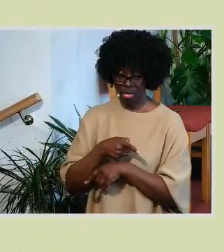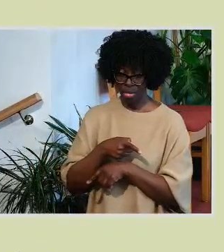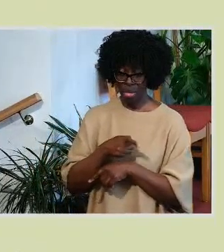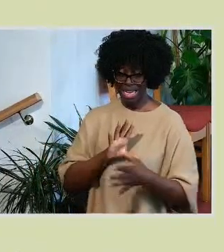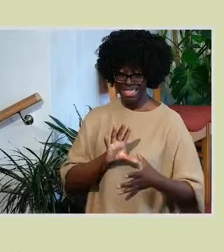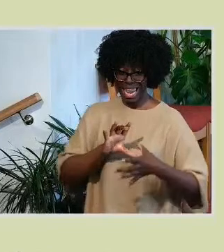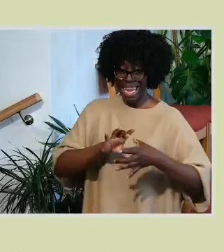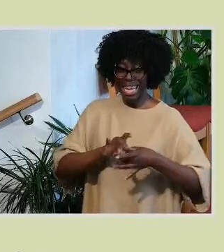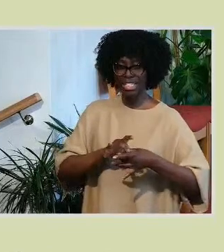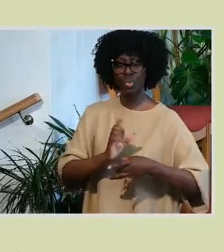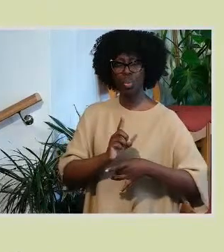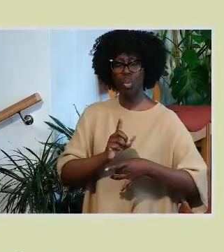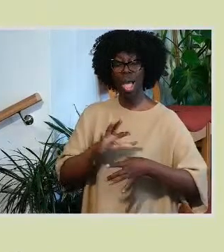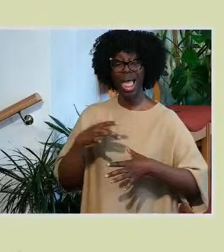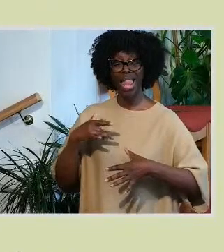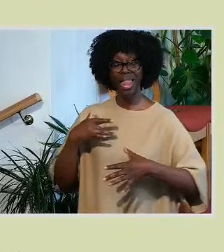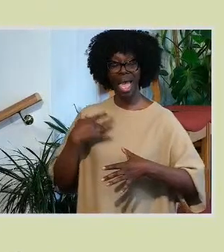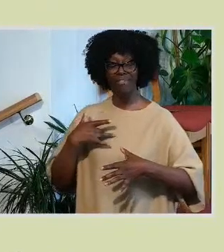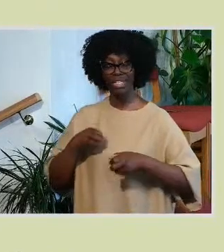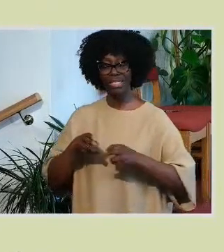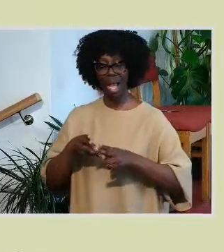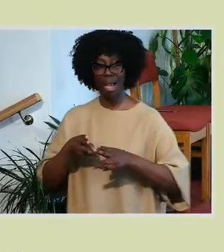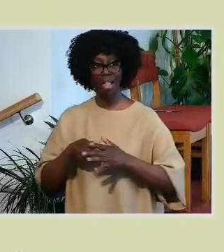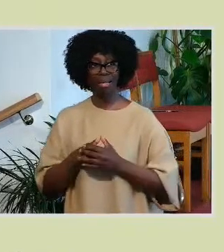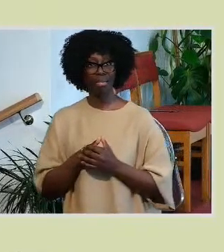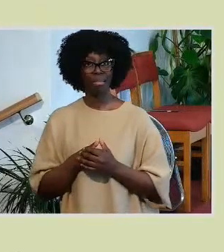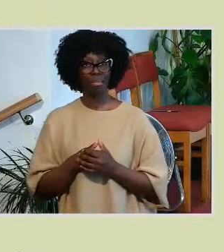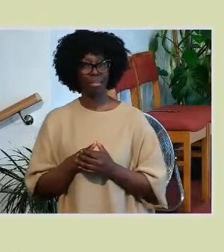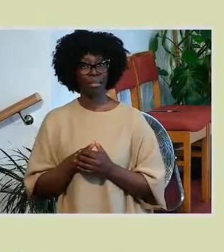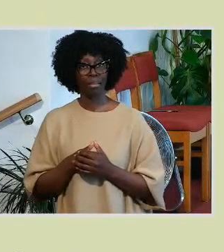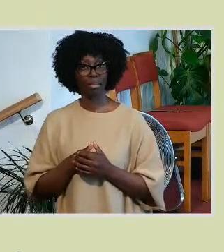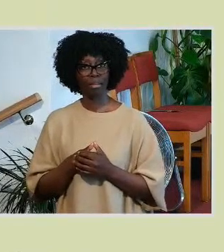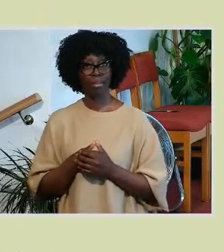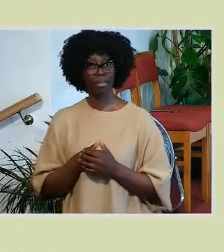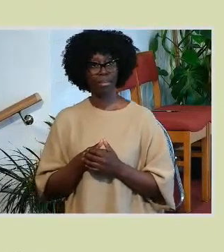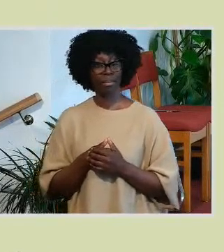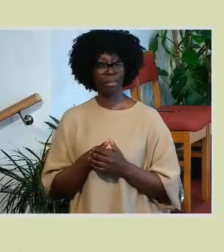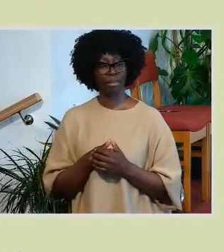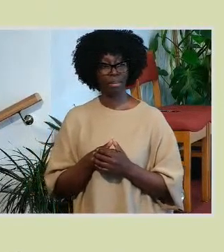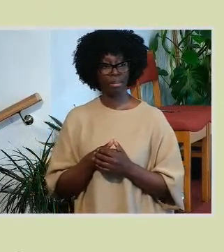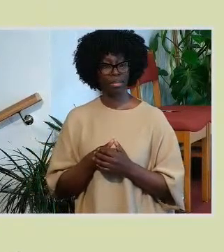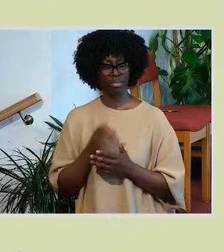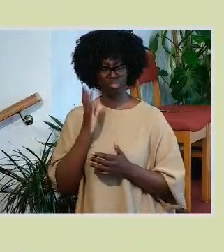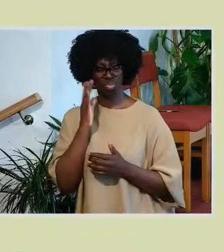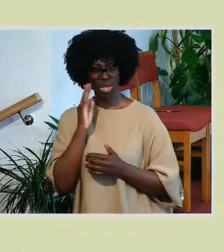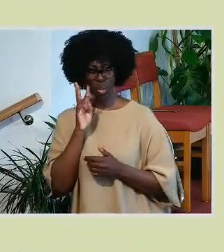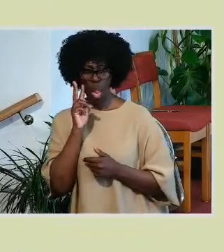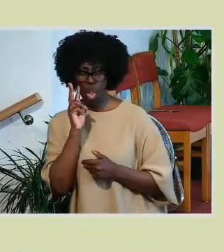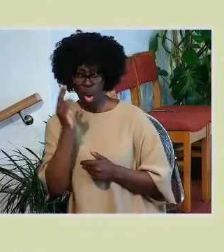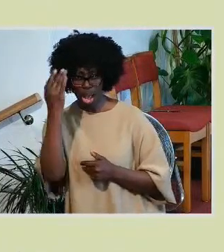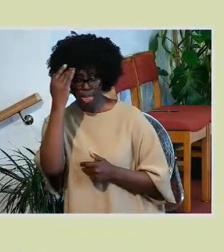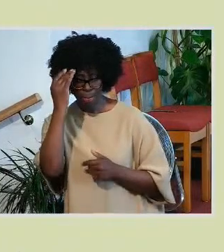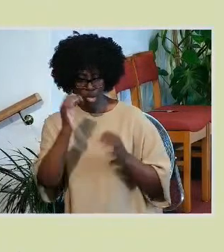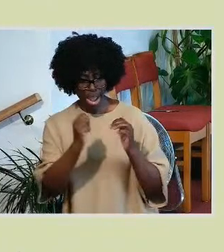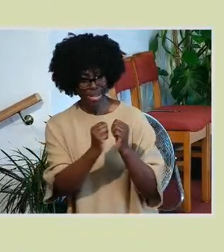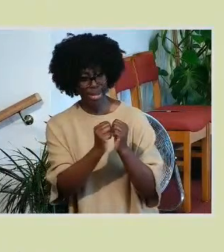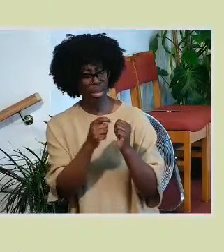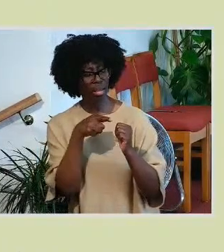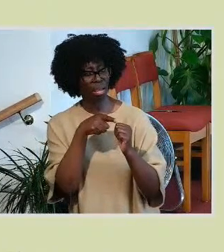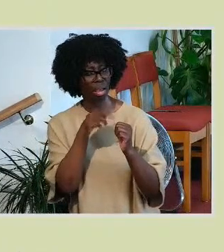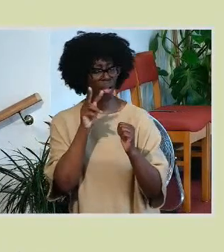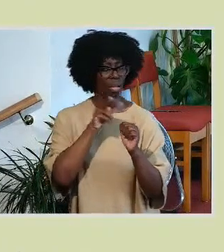to lifestyle. So there are some signs when we look at the brain that Alzheimer's could be